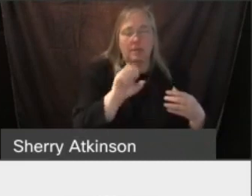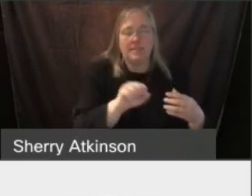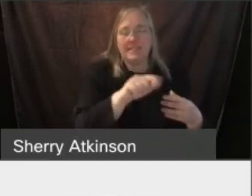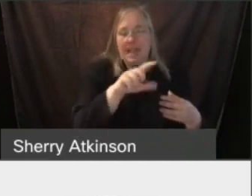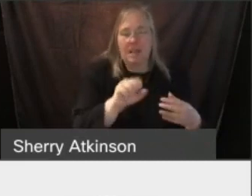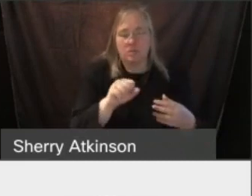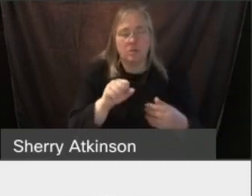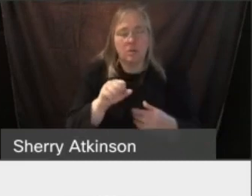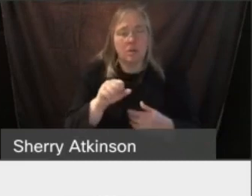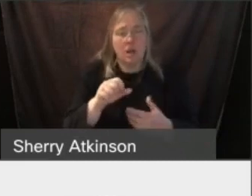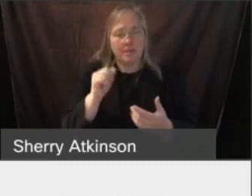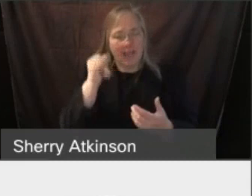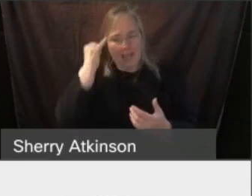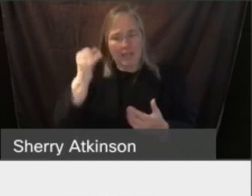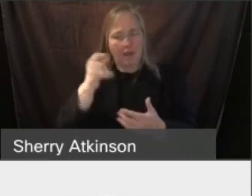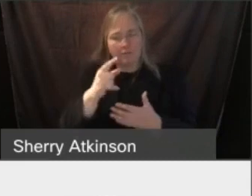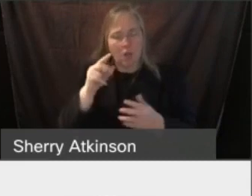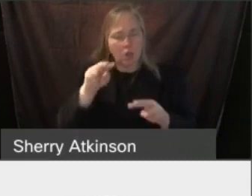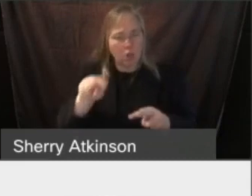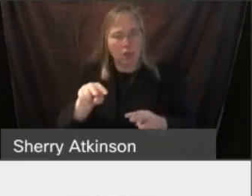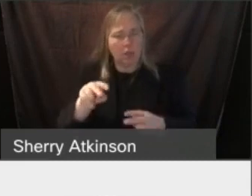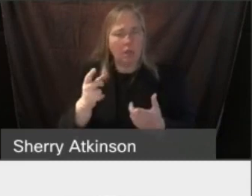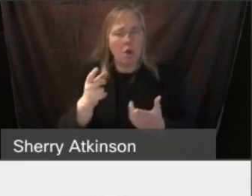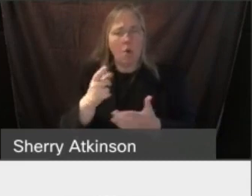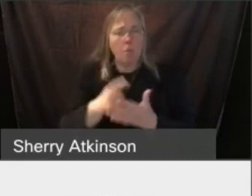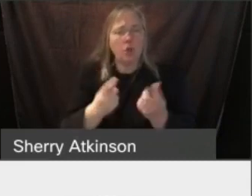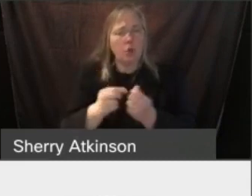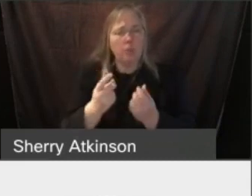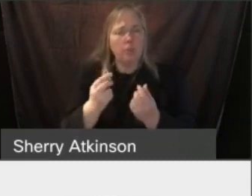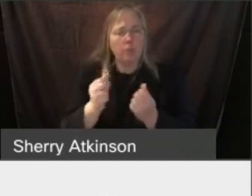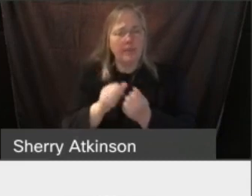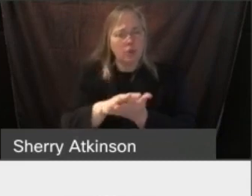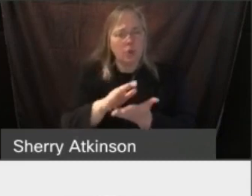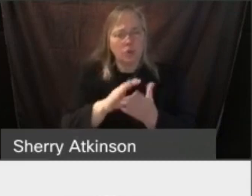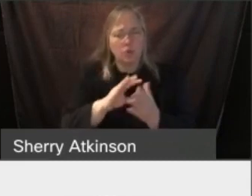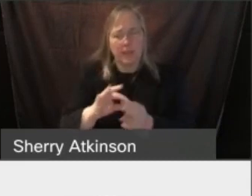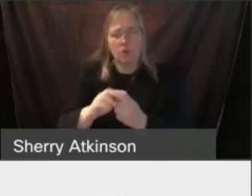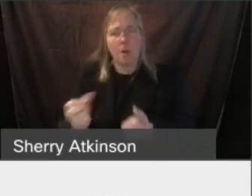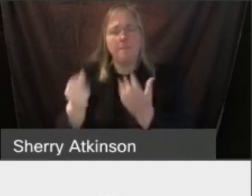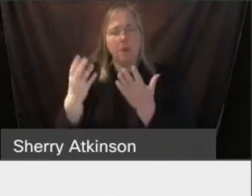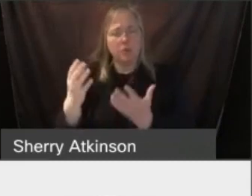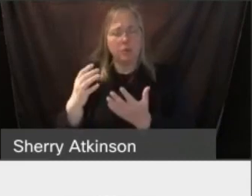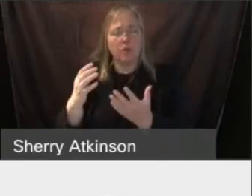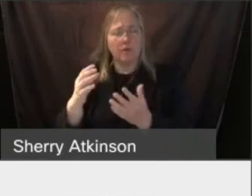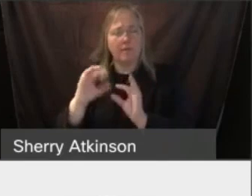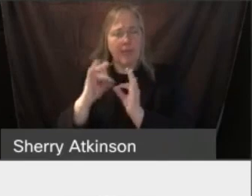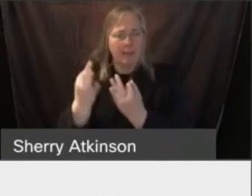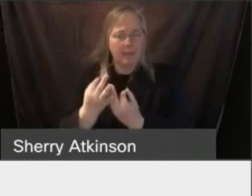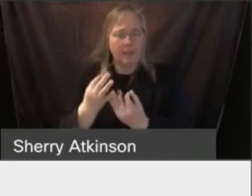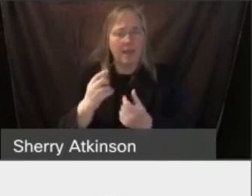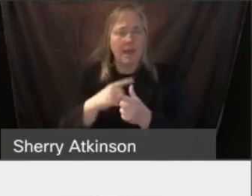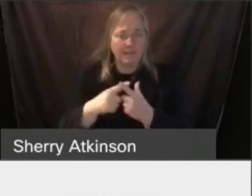what do you do with schools as they relate to multifamily, because you're then addressing workforce housing, which seems to be an issue